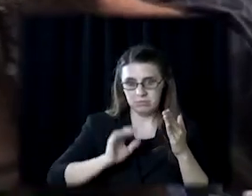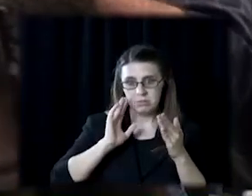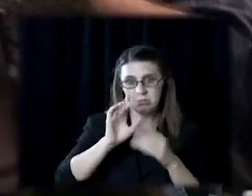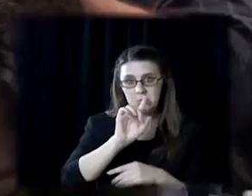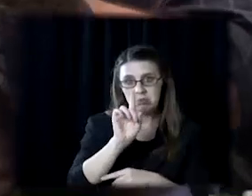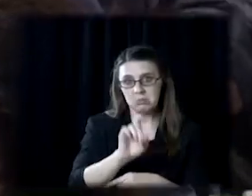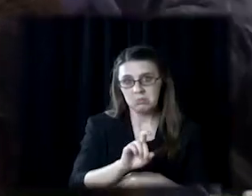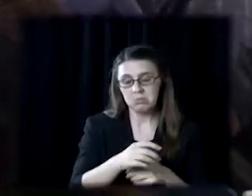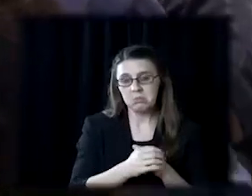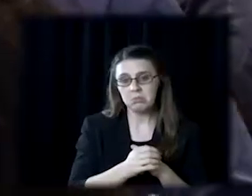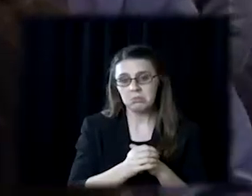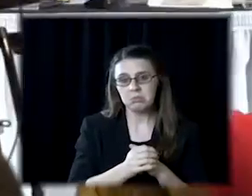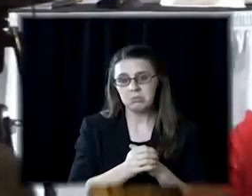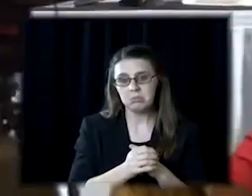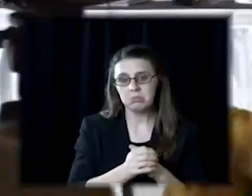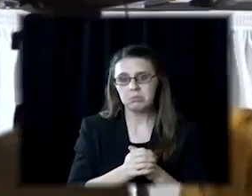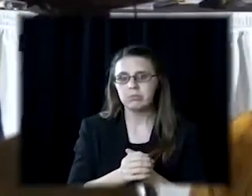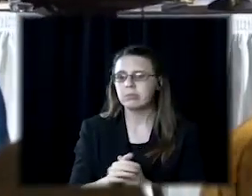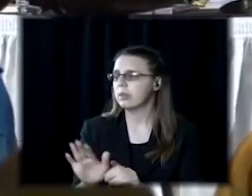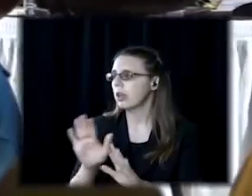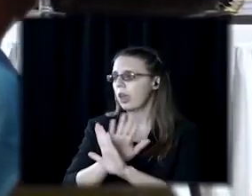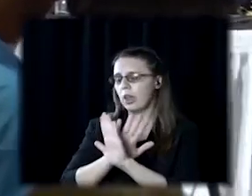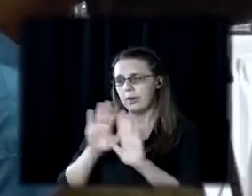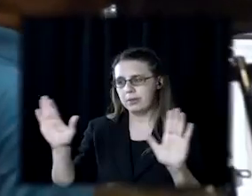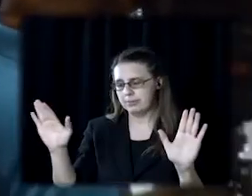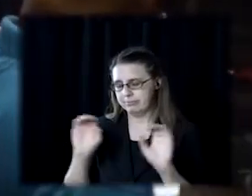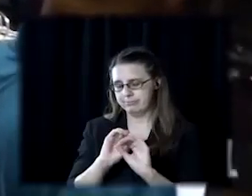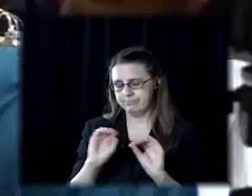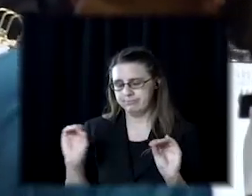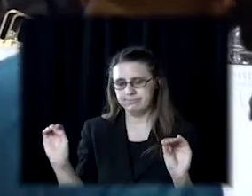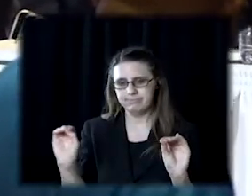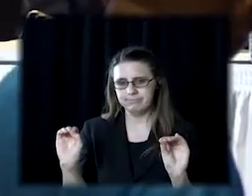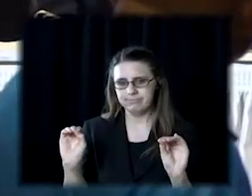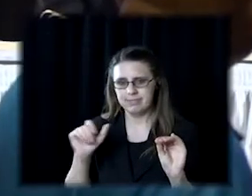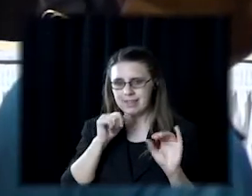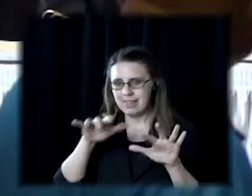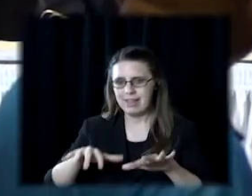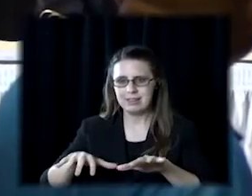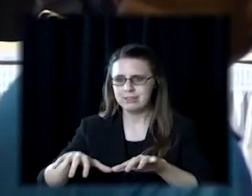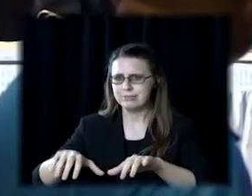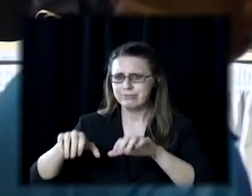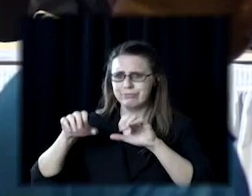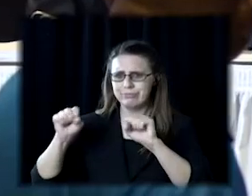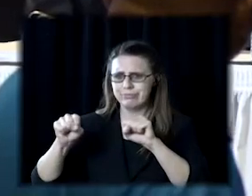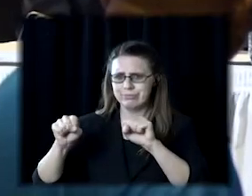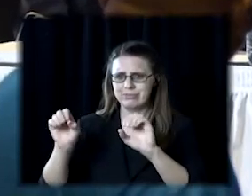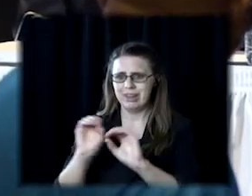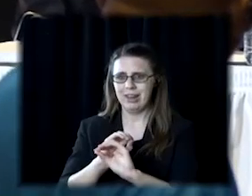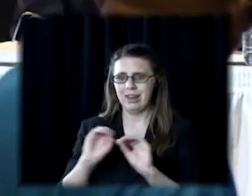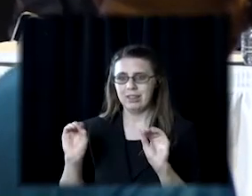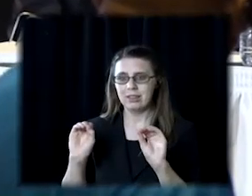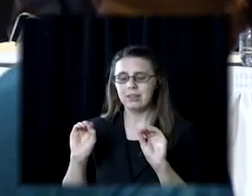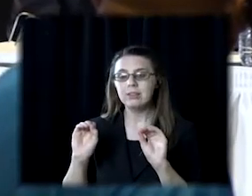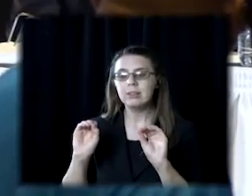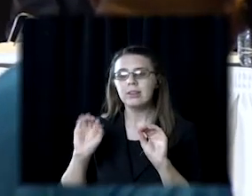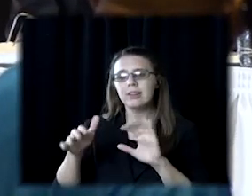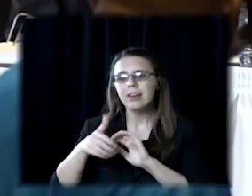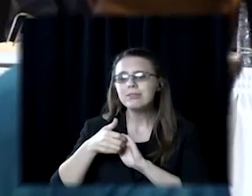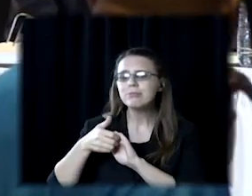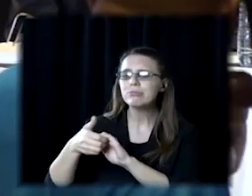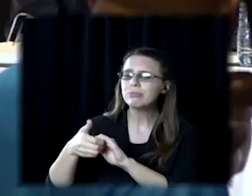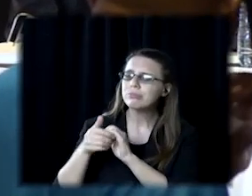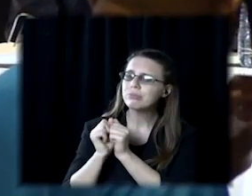plan? This is absolutely not a takeover of anything. It's a collaboration. It's an